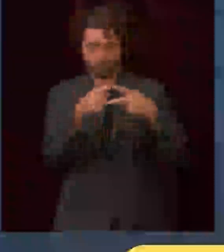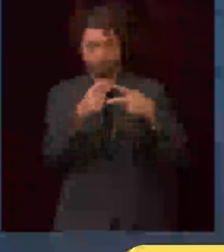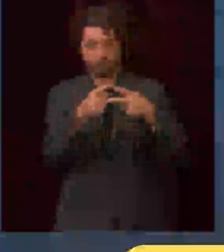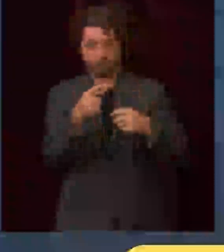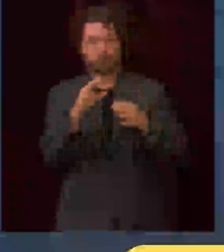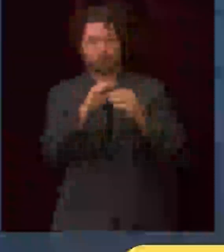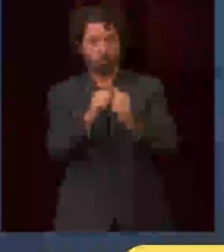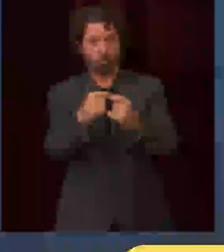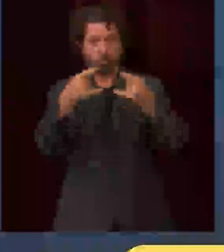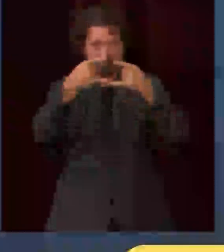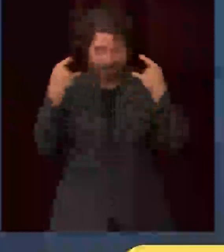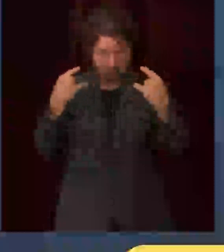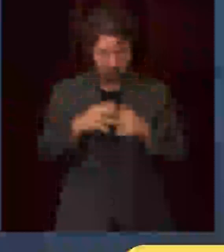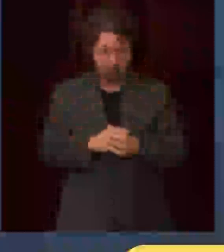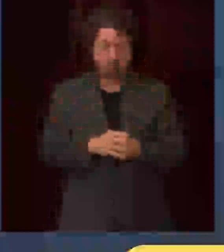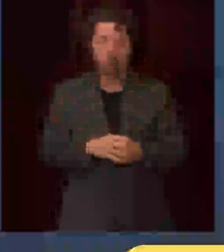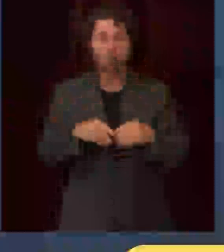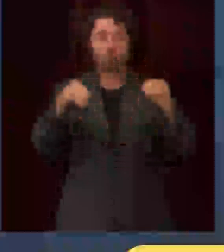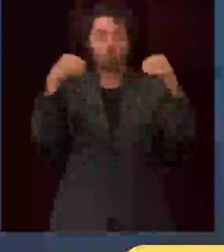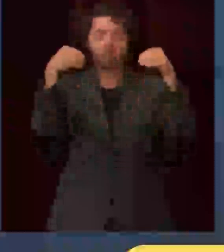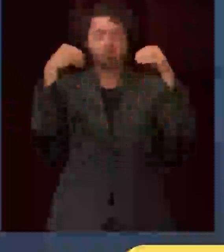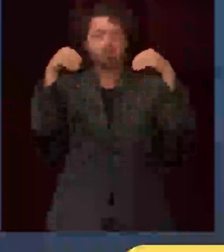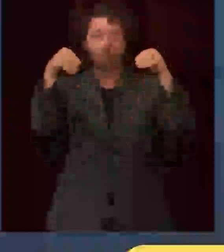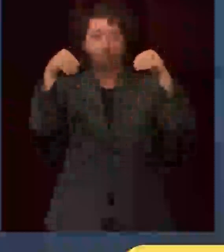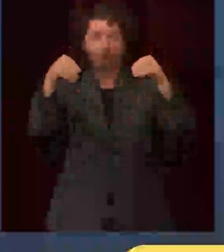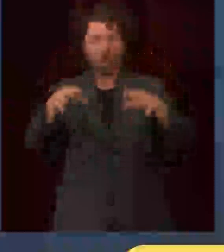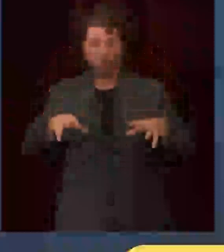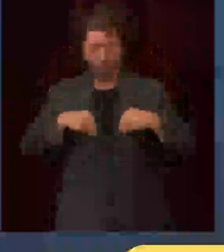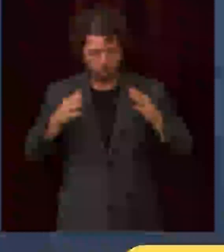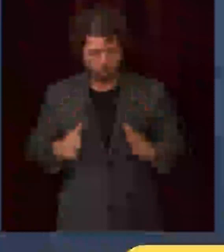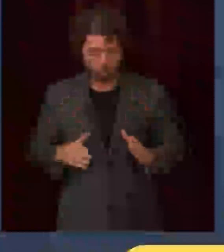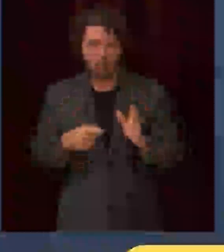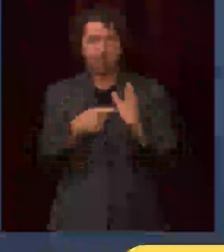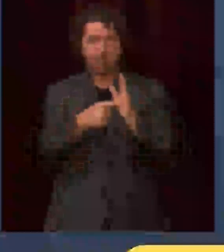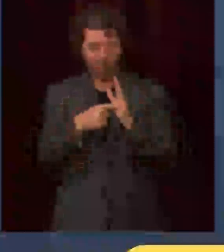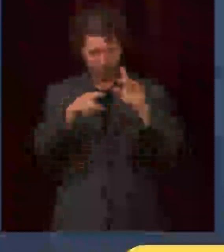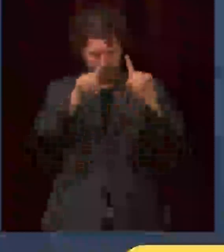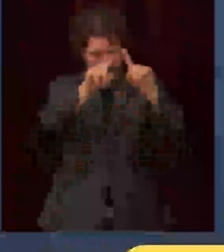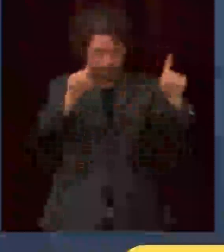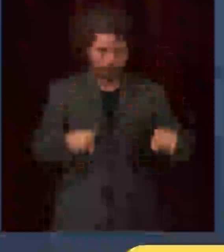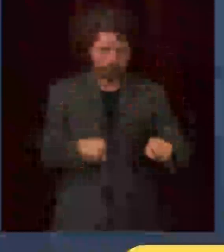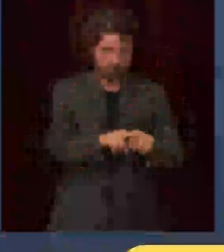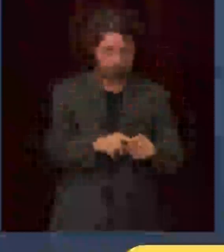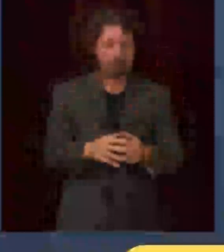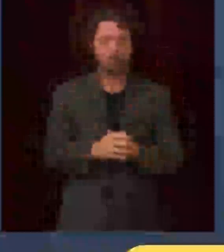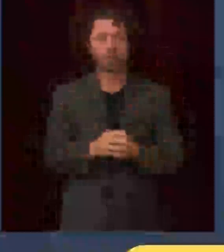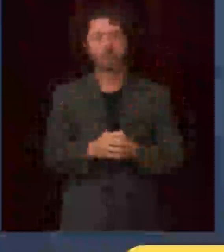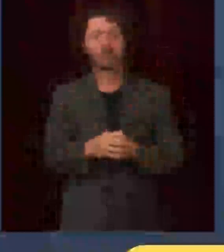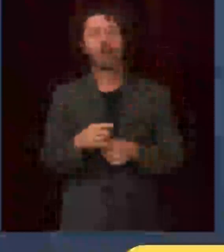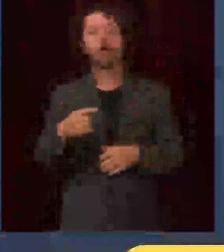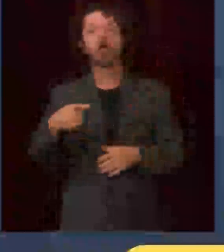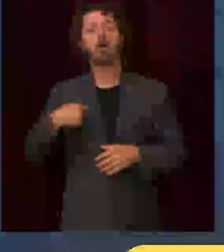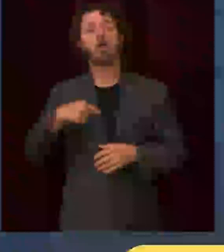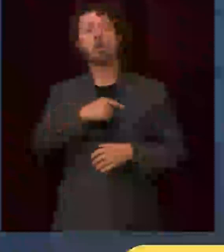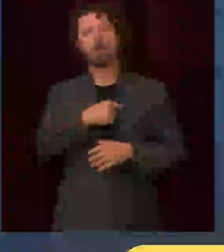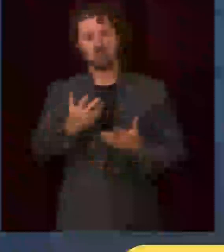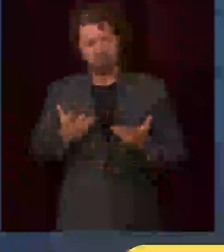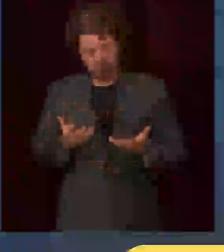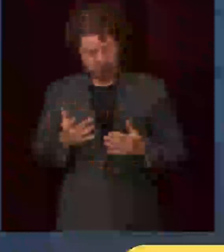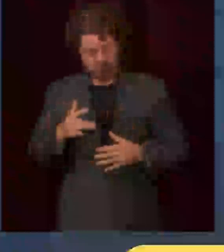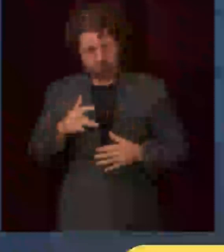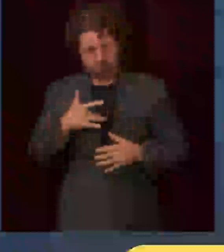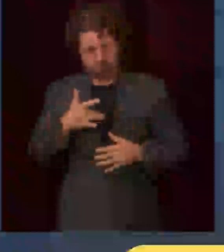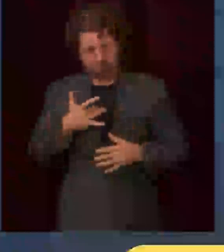required to encourage their customers. We thought we would get greater compliance in this mechanism than an